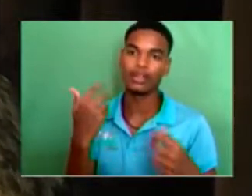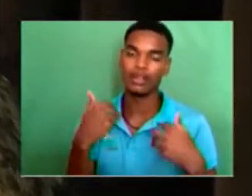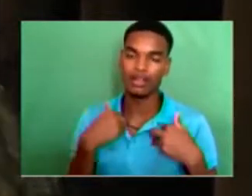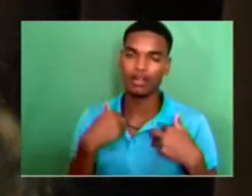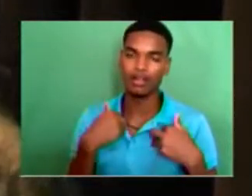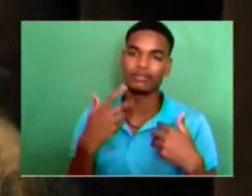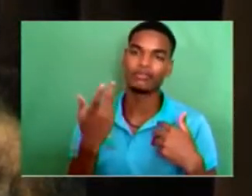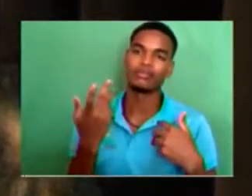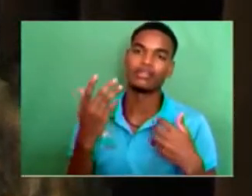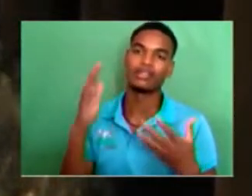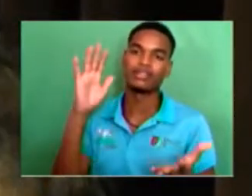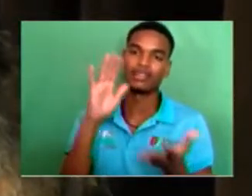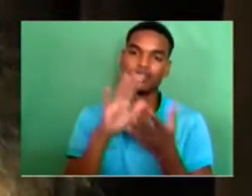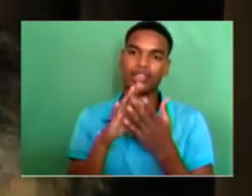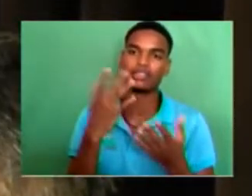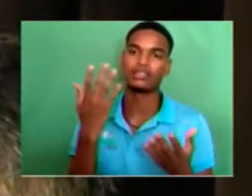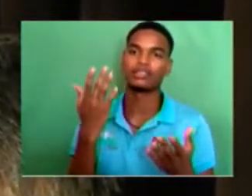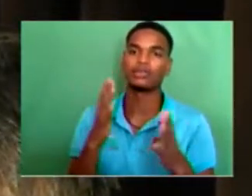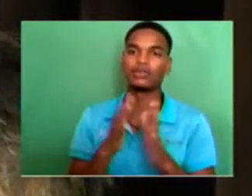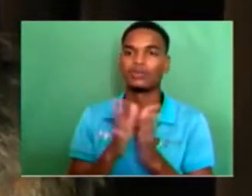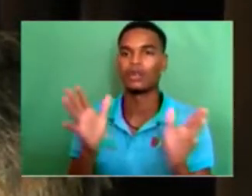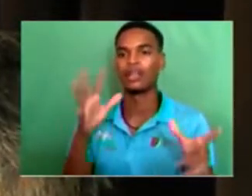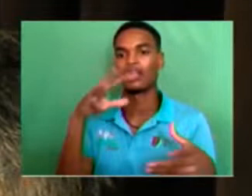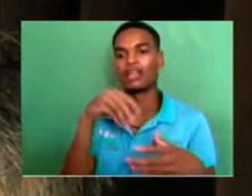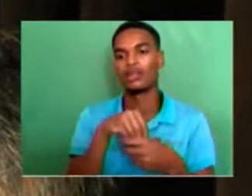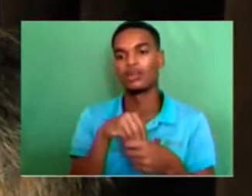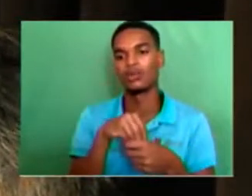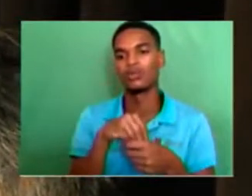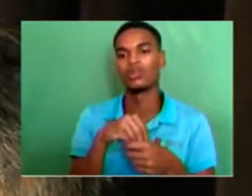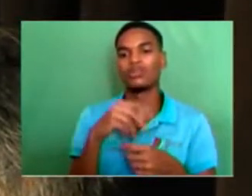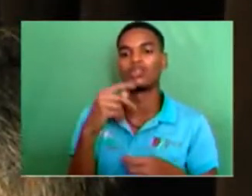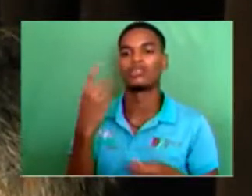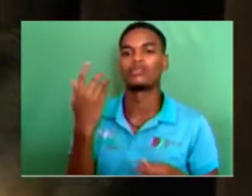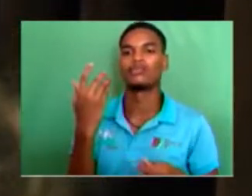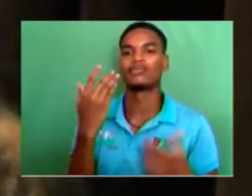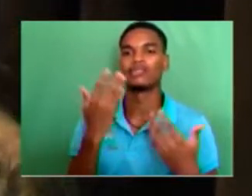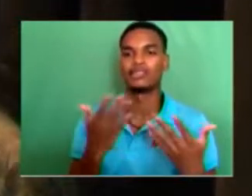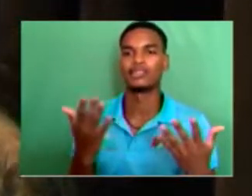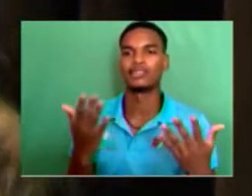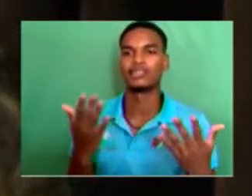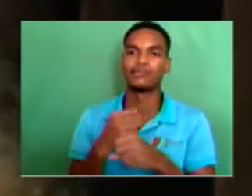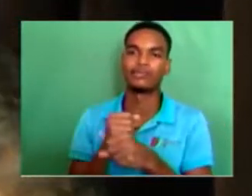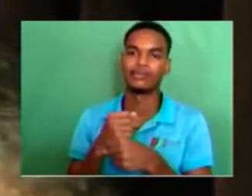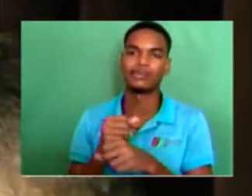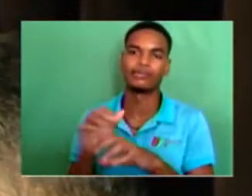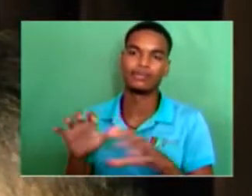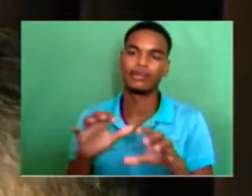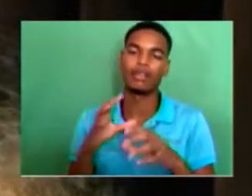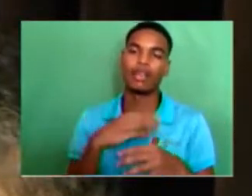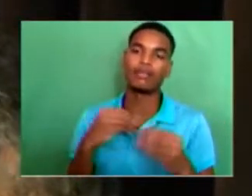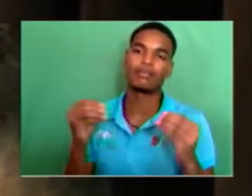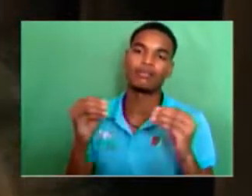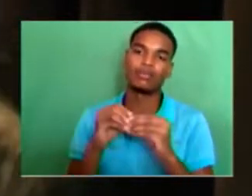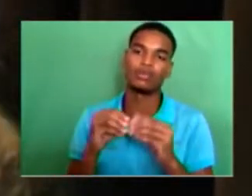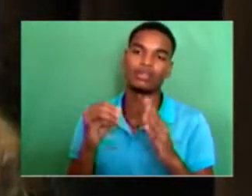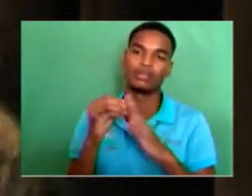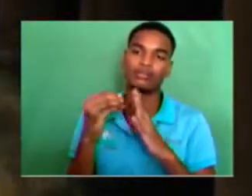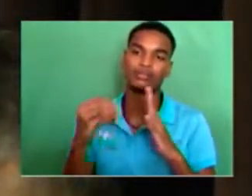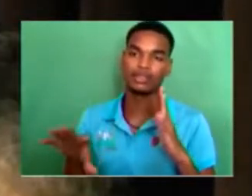less widely included in products and more expensive. But